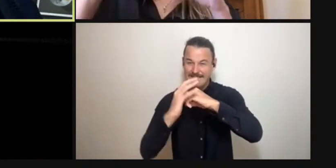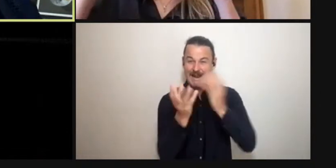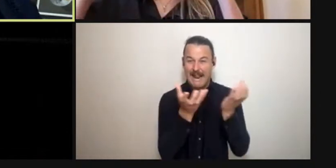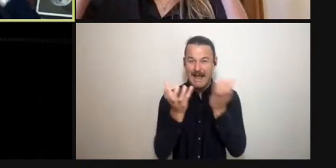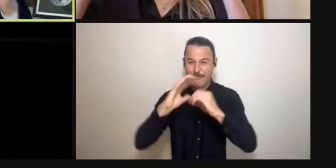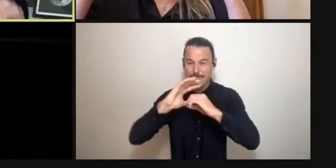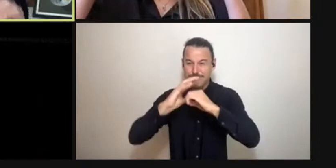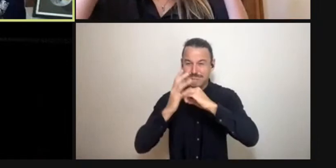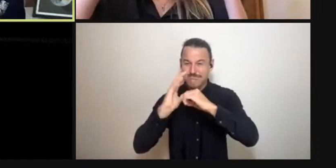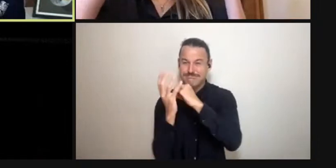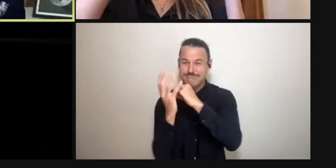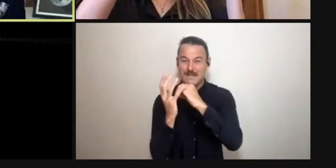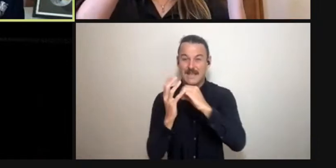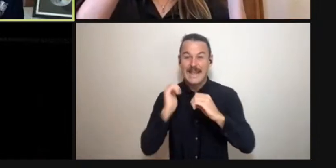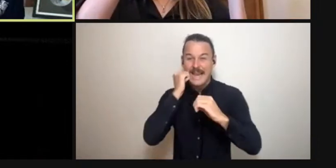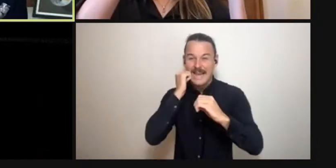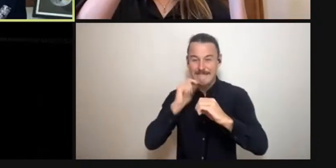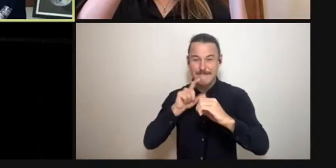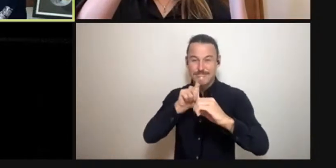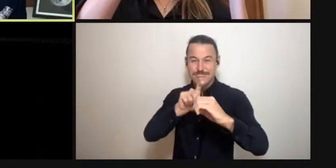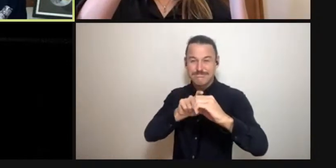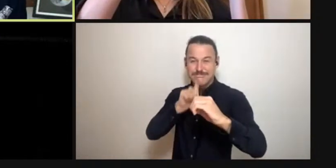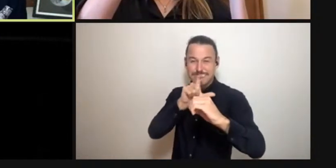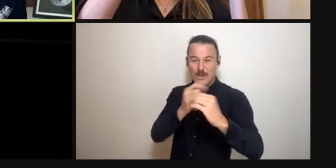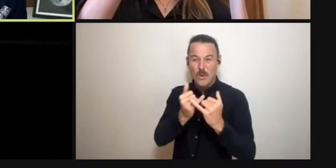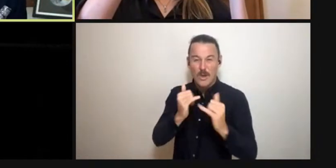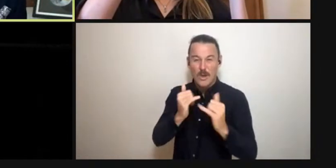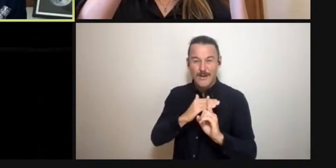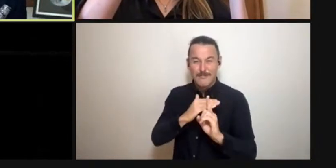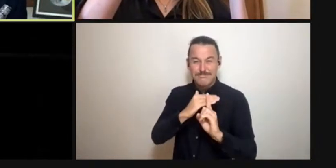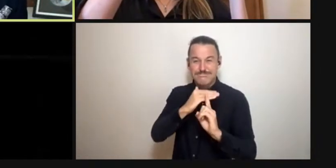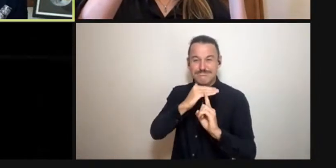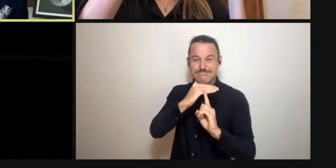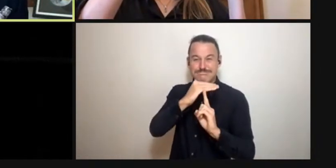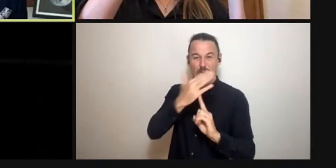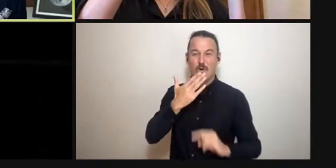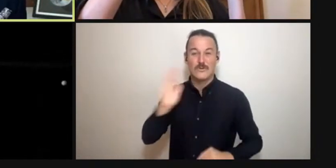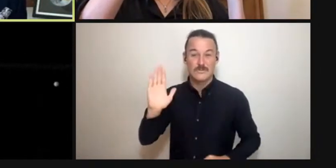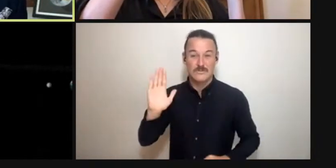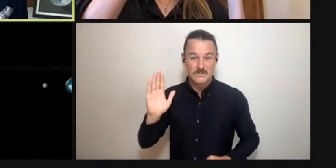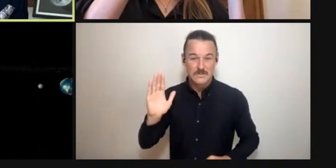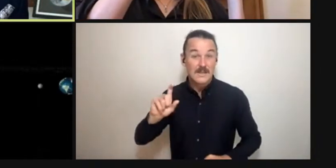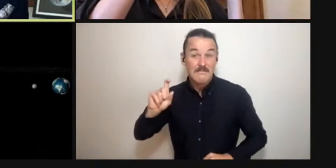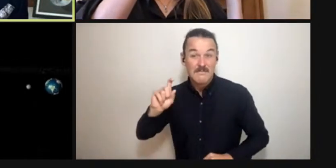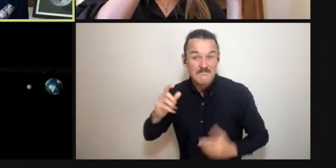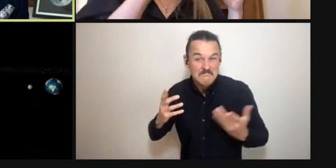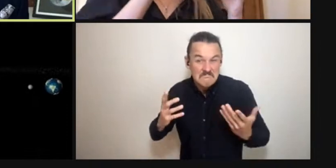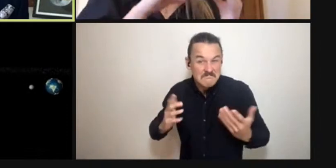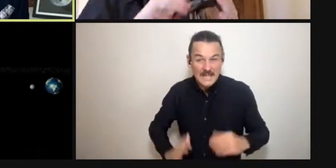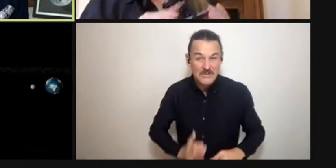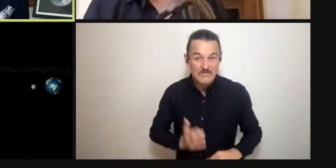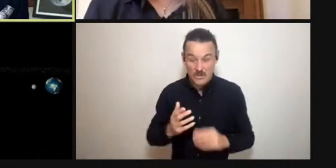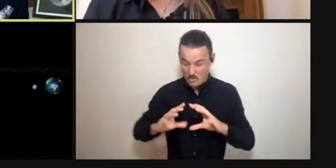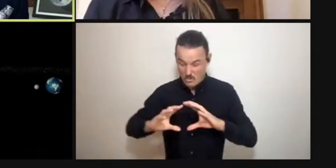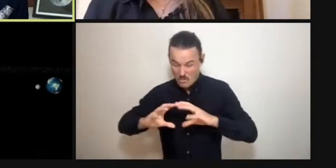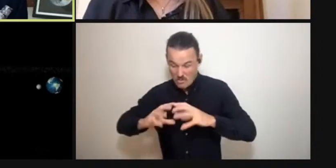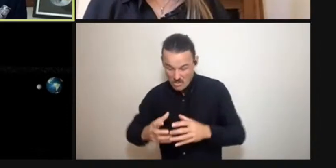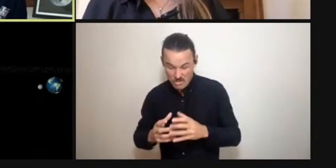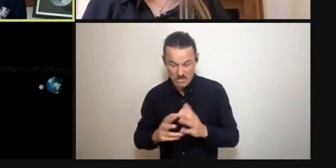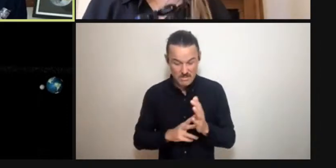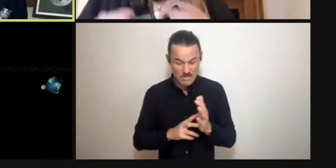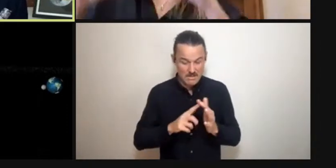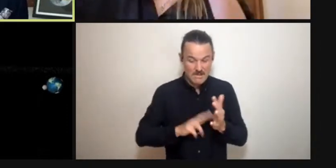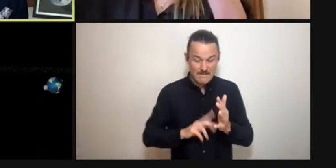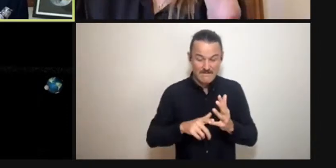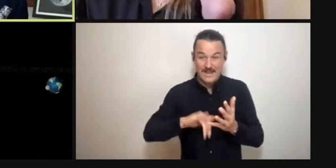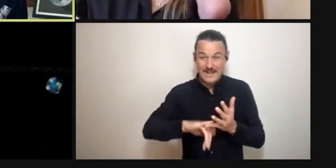because, well, it's about the same size and it's almost the same distance to the sun as we are. We don't know why Venus has ended up so hostile for life and